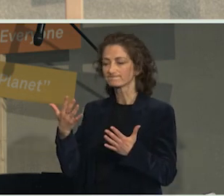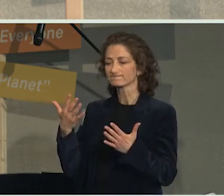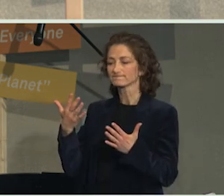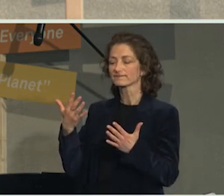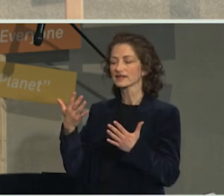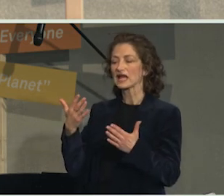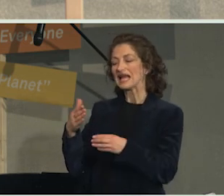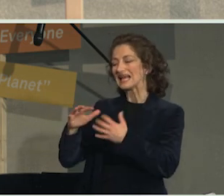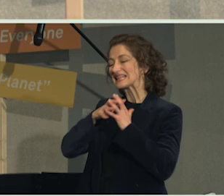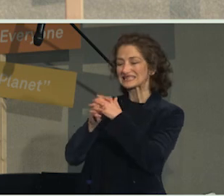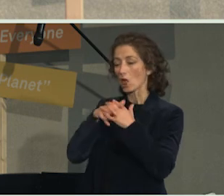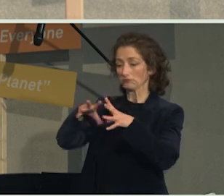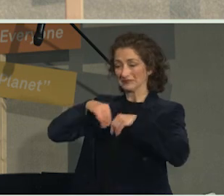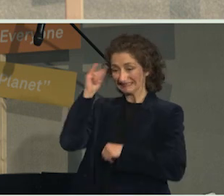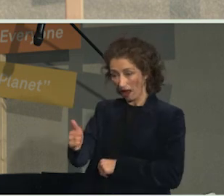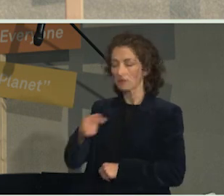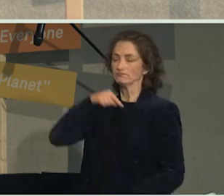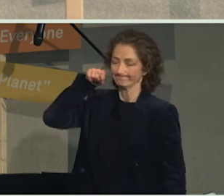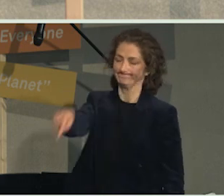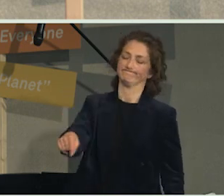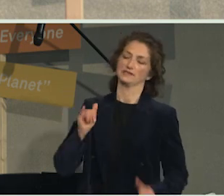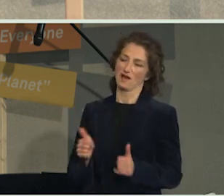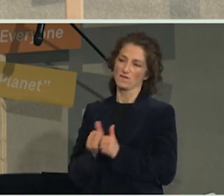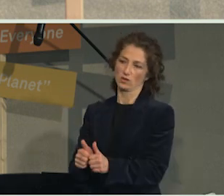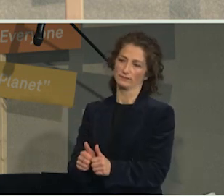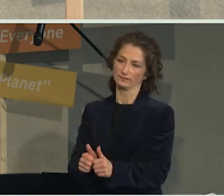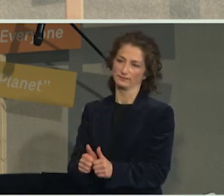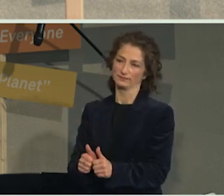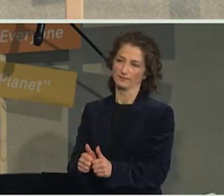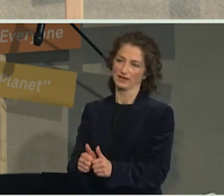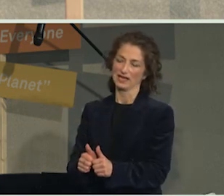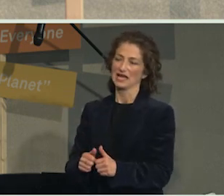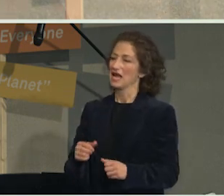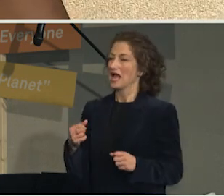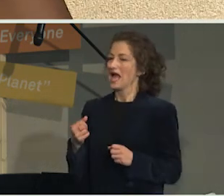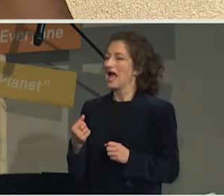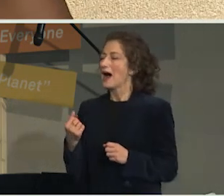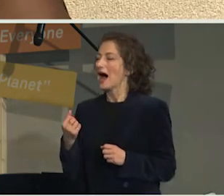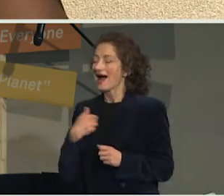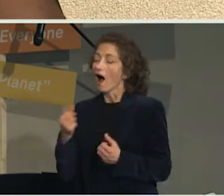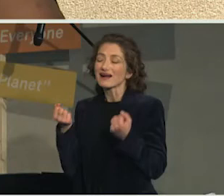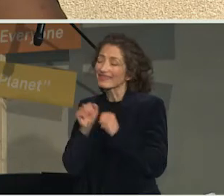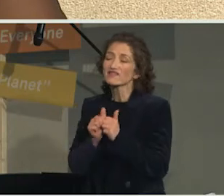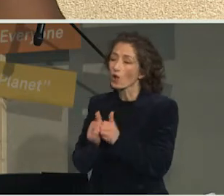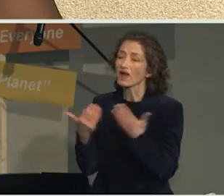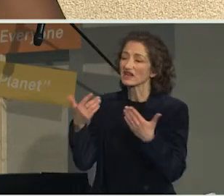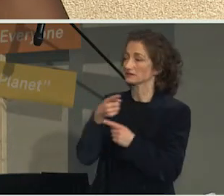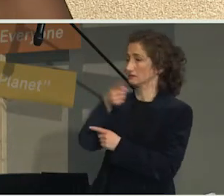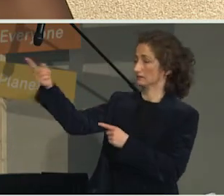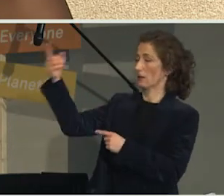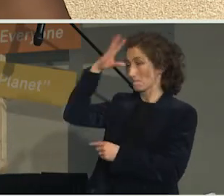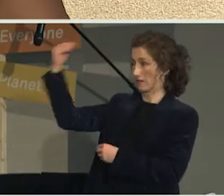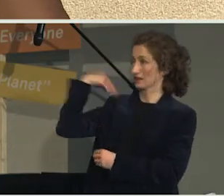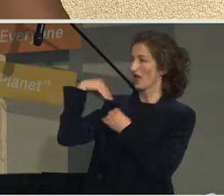we cannot submit to the demands that we just leave it all behind. The F Club has become